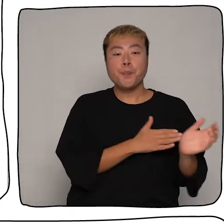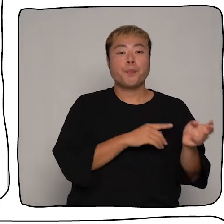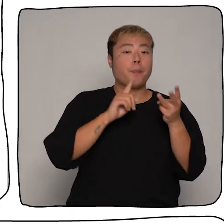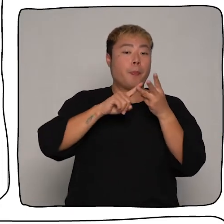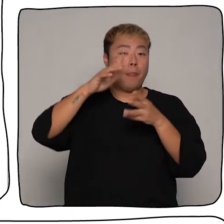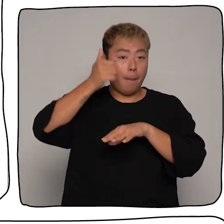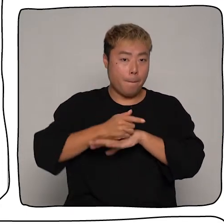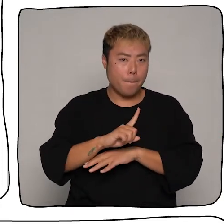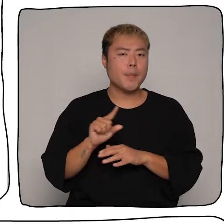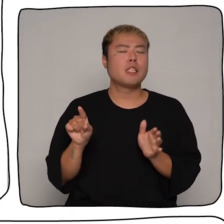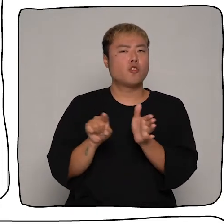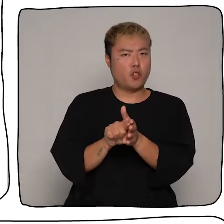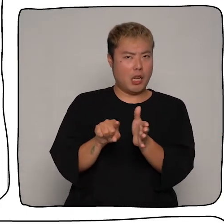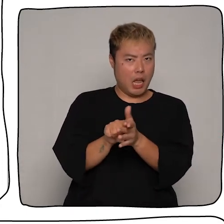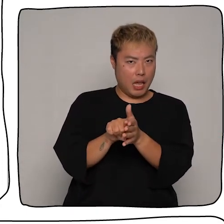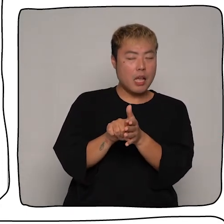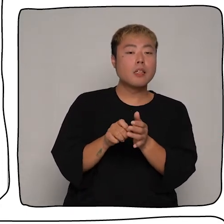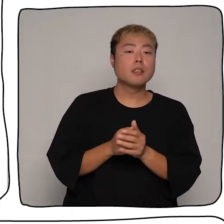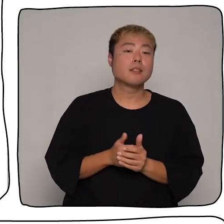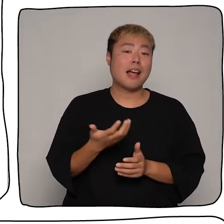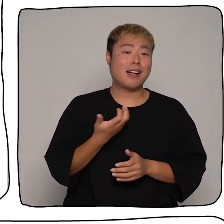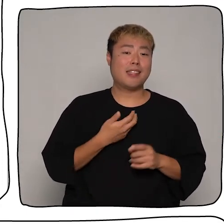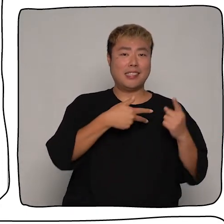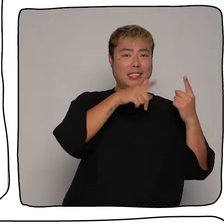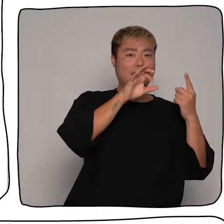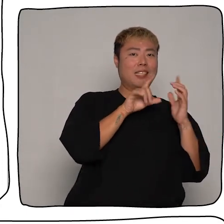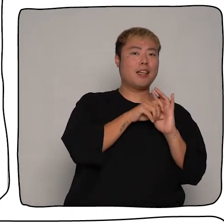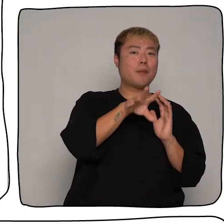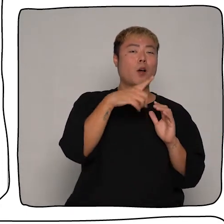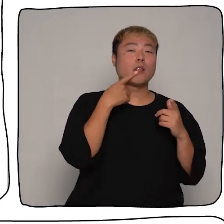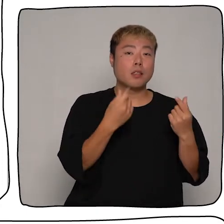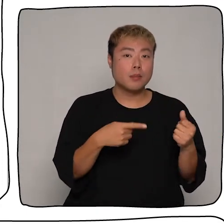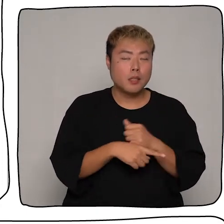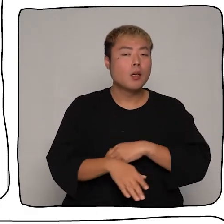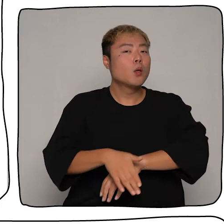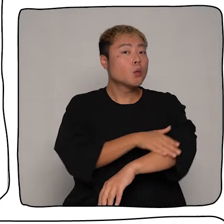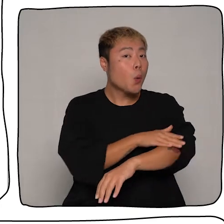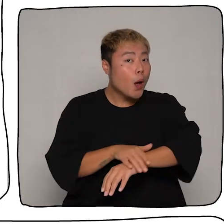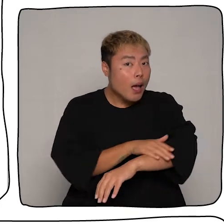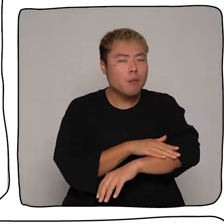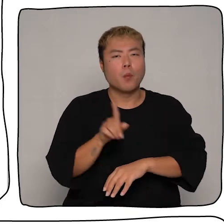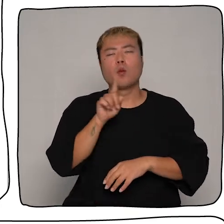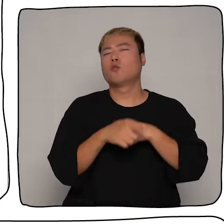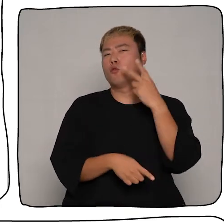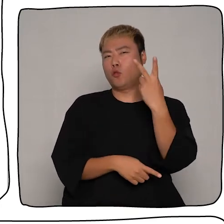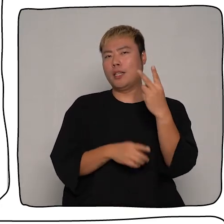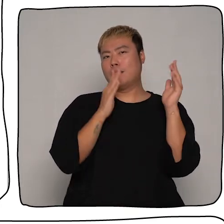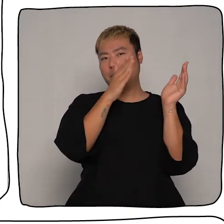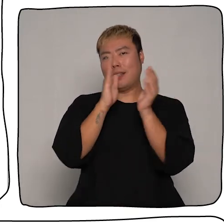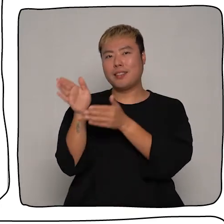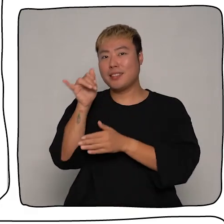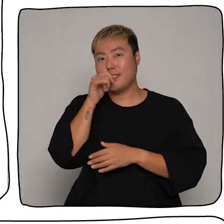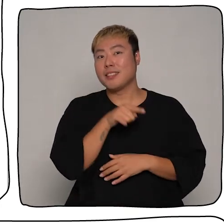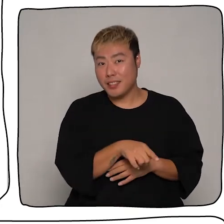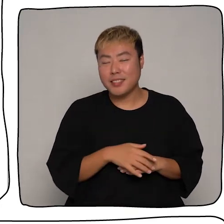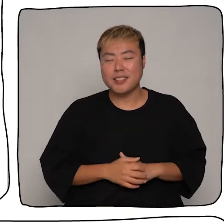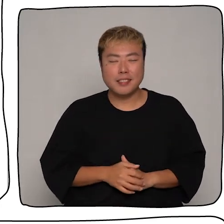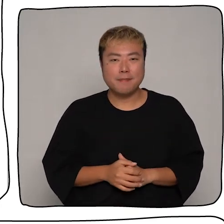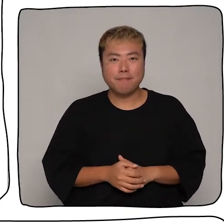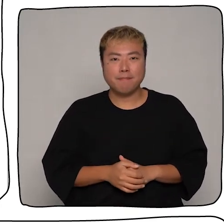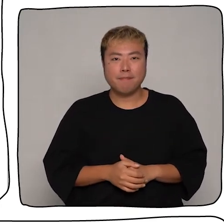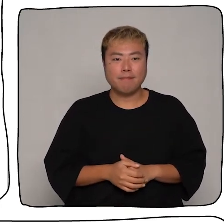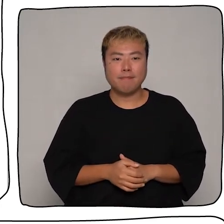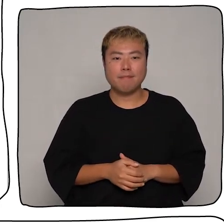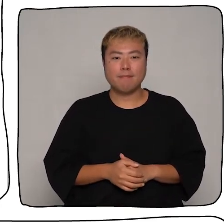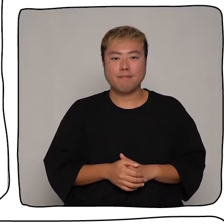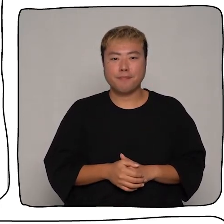said, the last part of chapter 1, sense of touch has